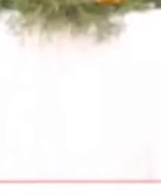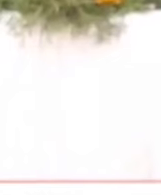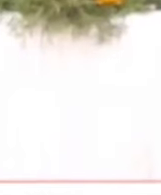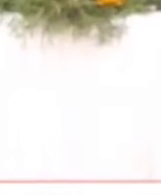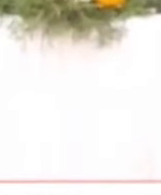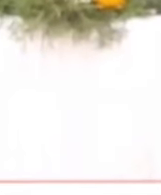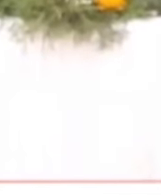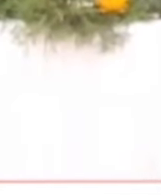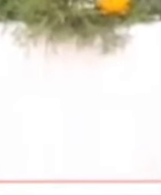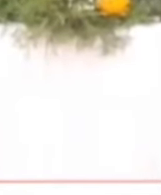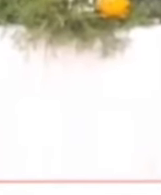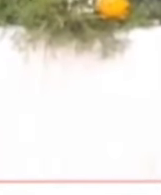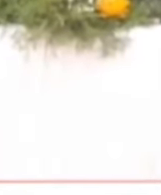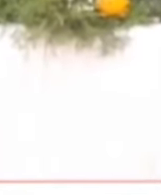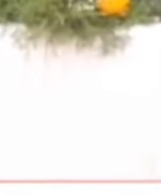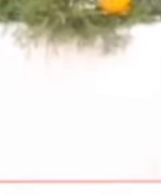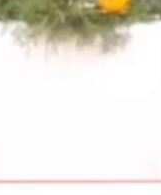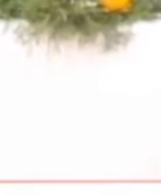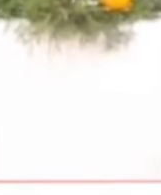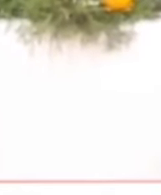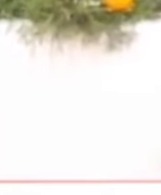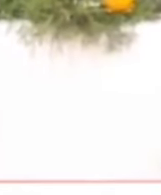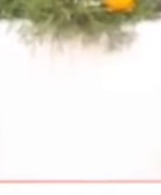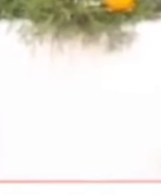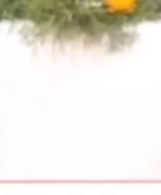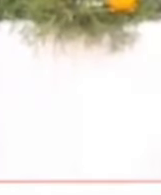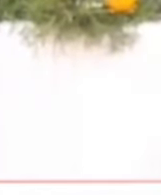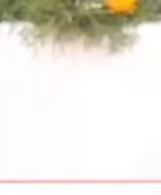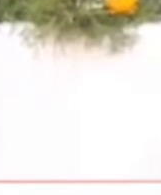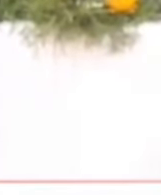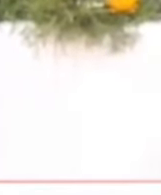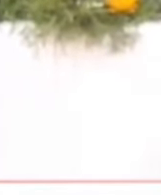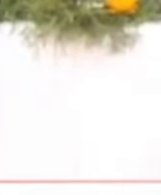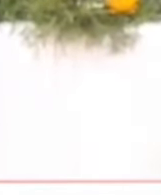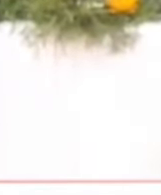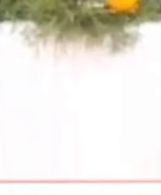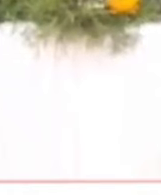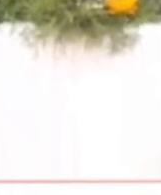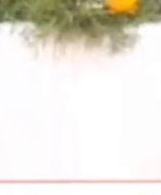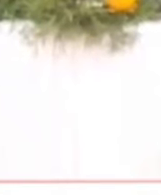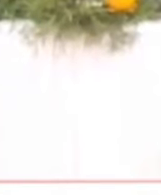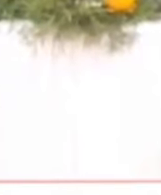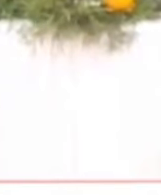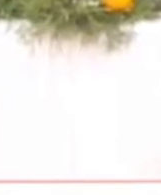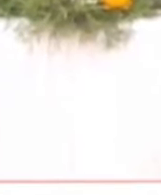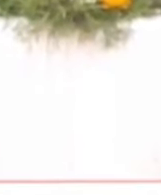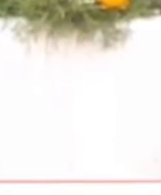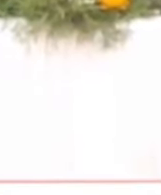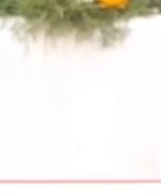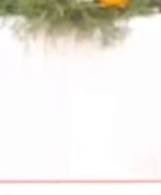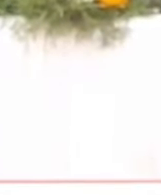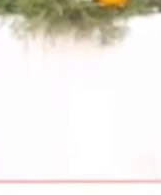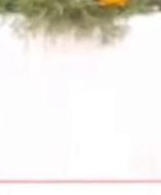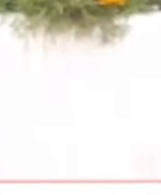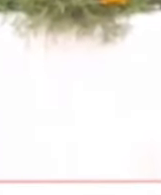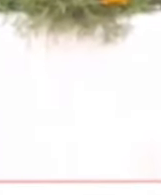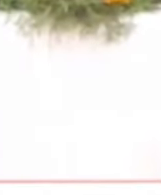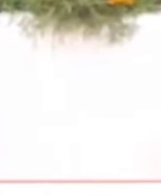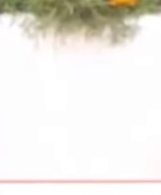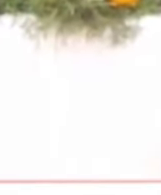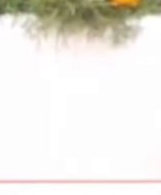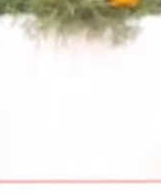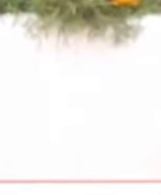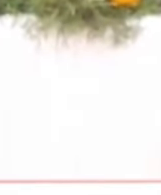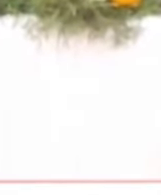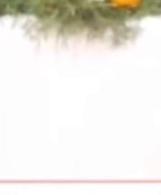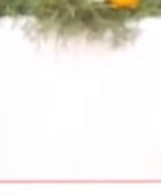issues and operate unprofessionally. Some of you are aware of this. Bwoba kufuka federation, bwoba kufuka